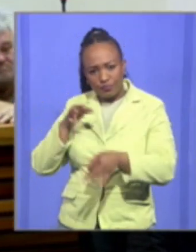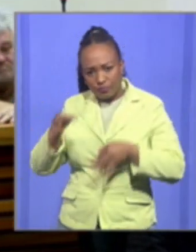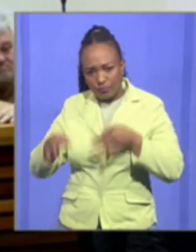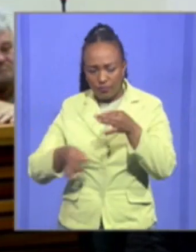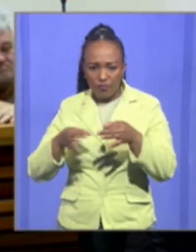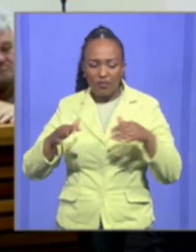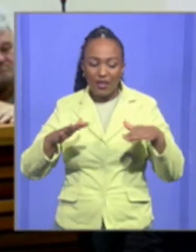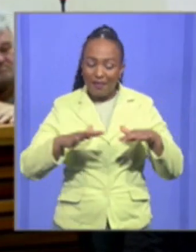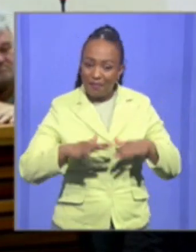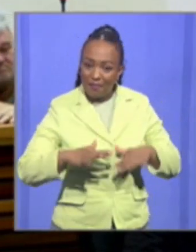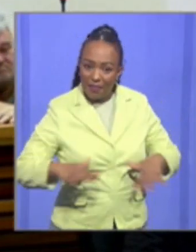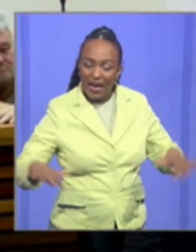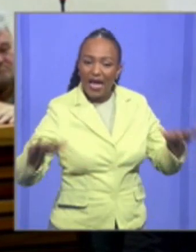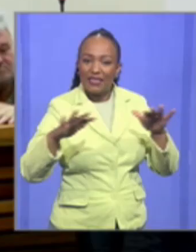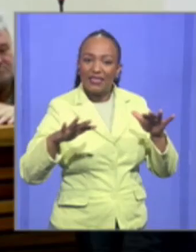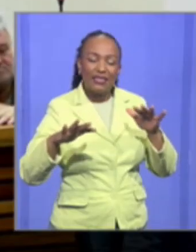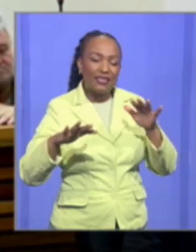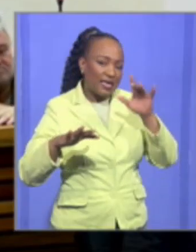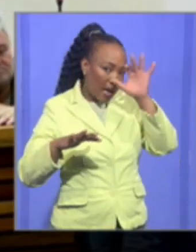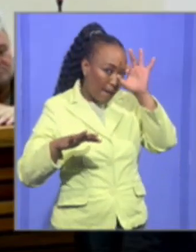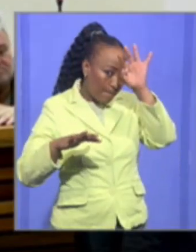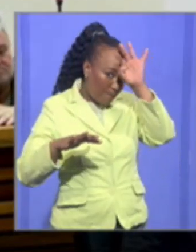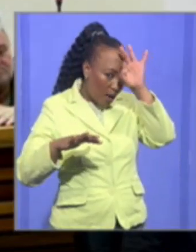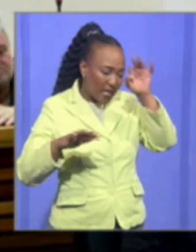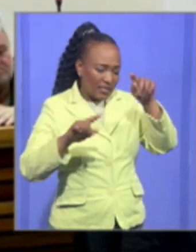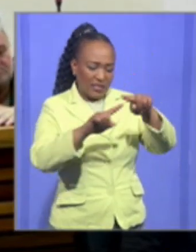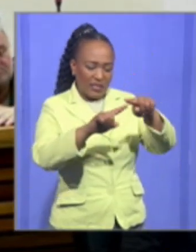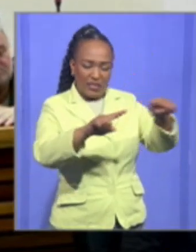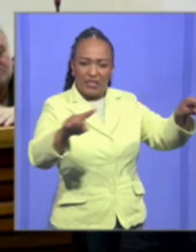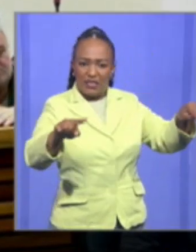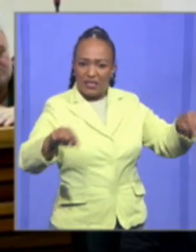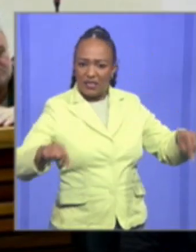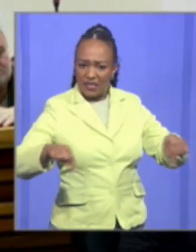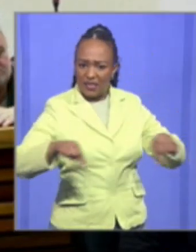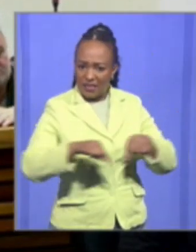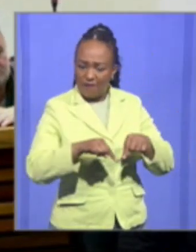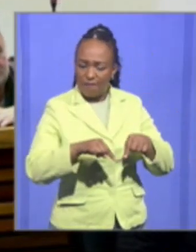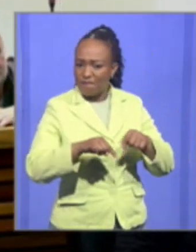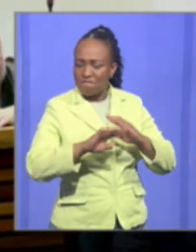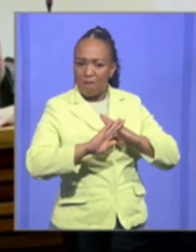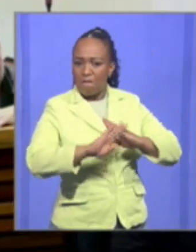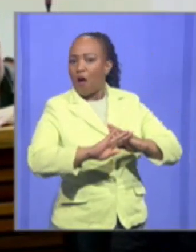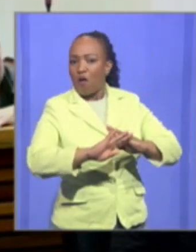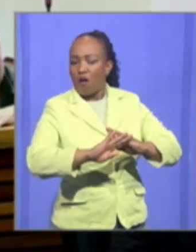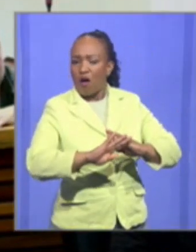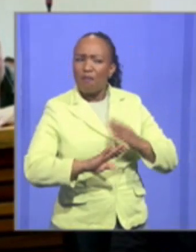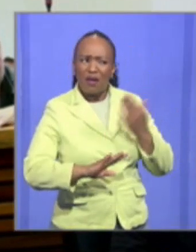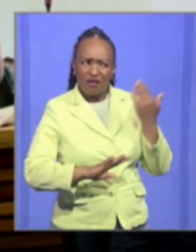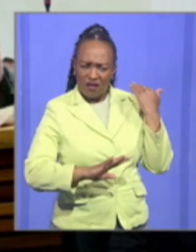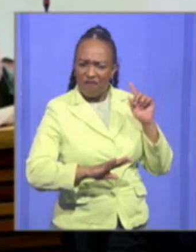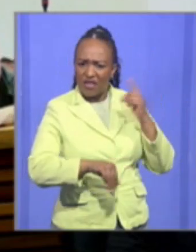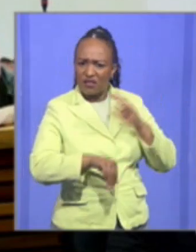diragala le katile ke mapodisa letšatši la mathomo ge re tla mo pele ga kgoro ke boletse ge re le ka bo khotone la ka